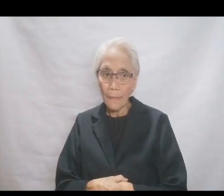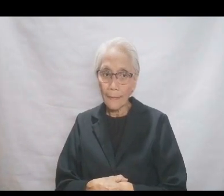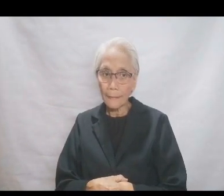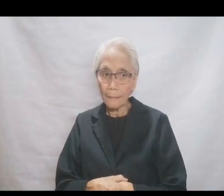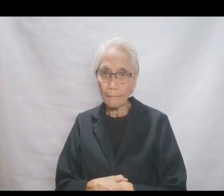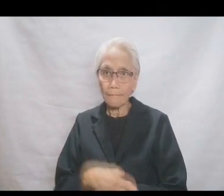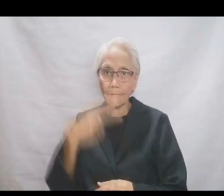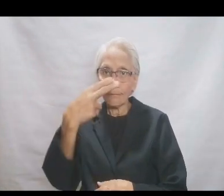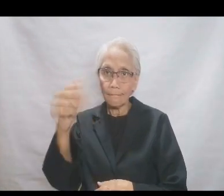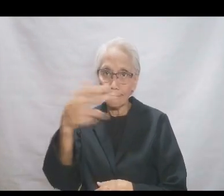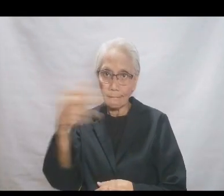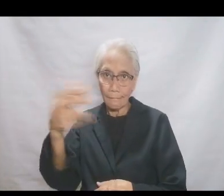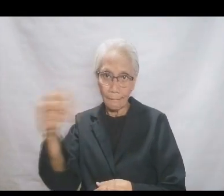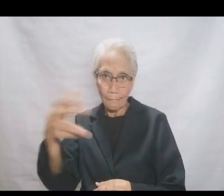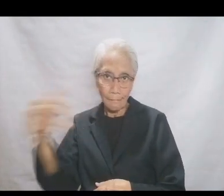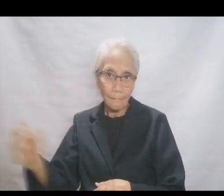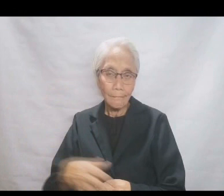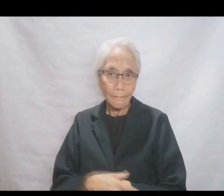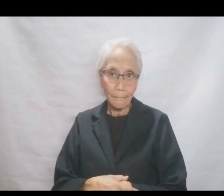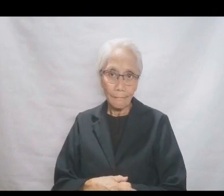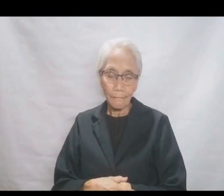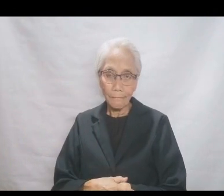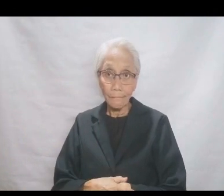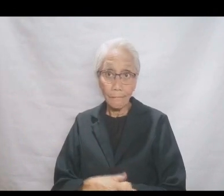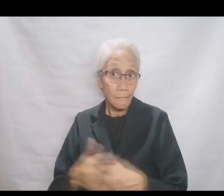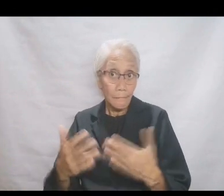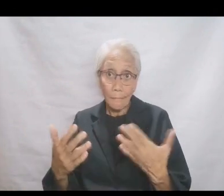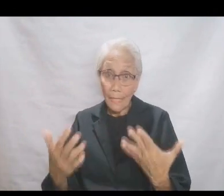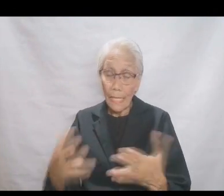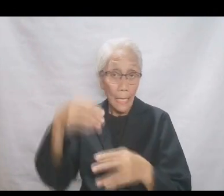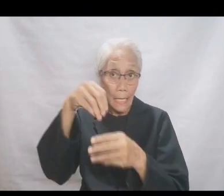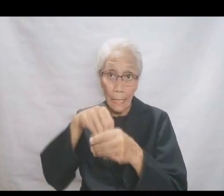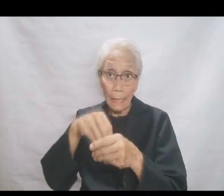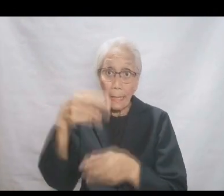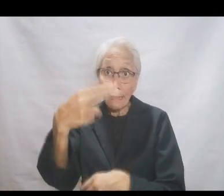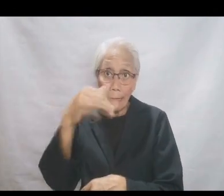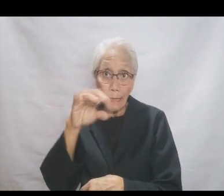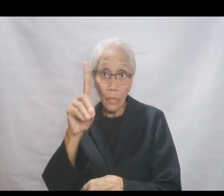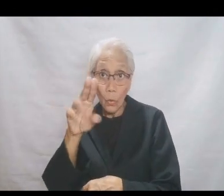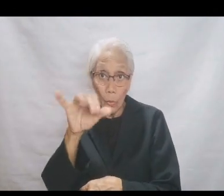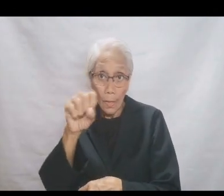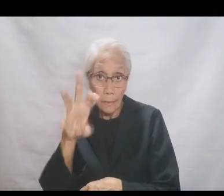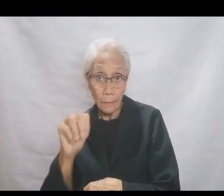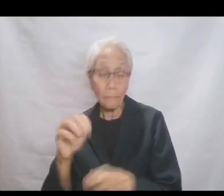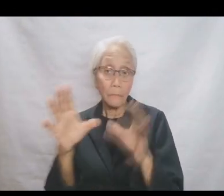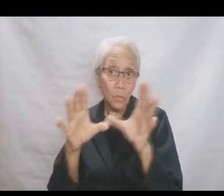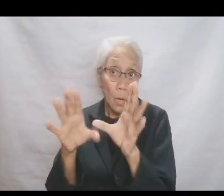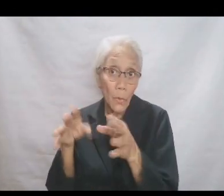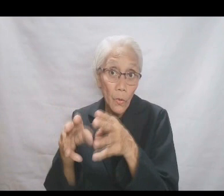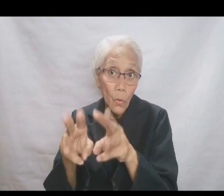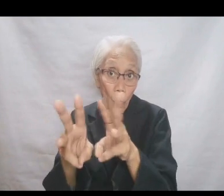Of course, in Hinduism, one of the most common ways